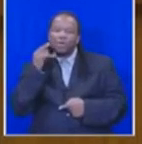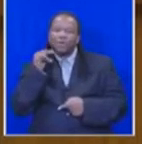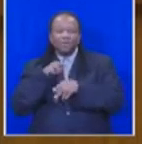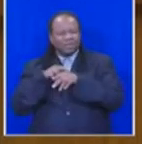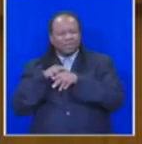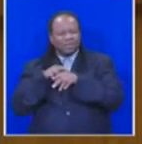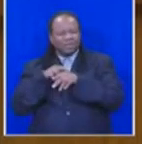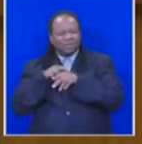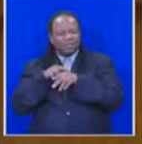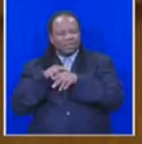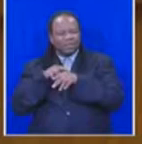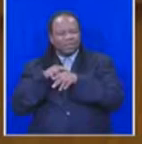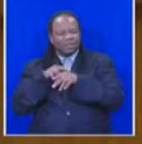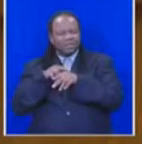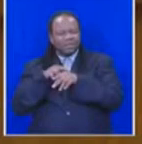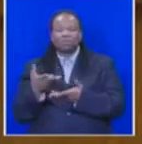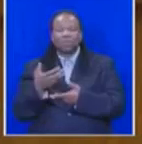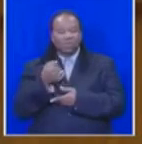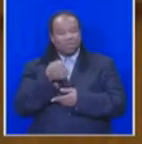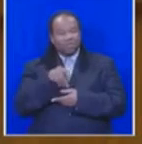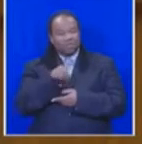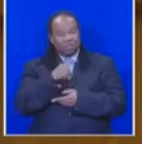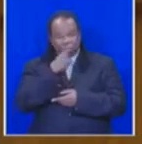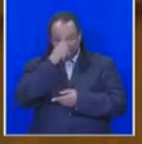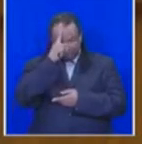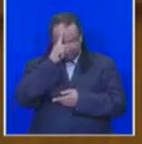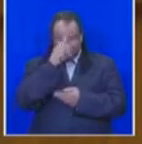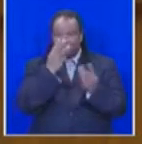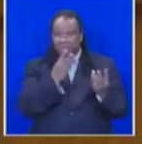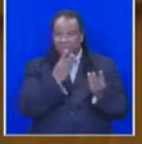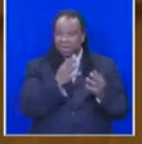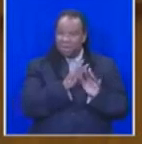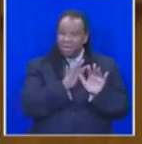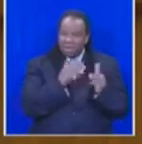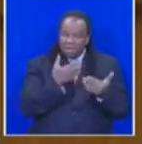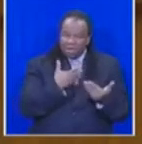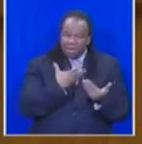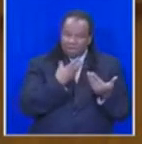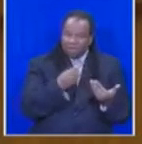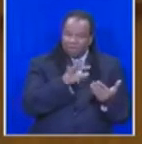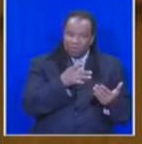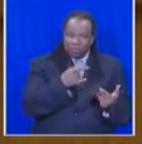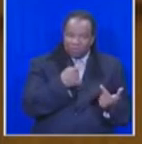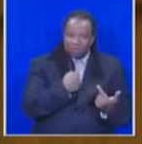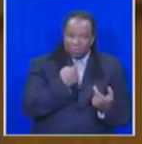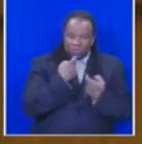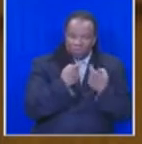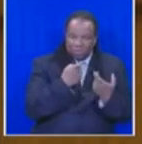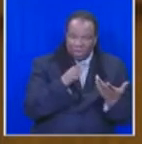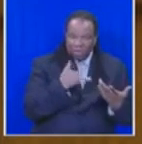strongly condemned. If we as black people are not dismayed when hateful and disparaging remarks are made against whites,